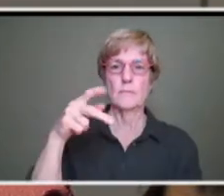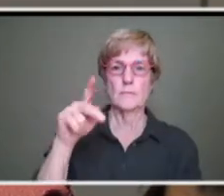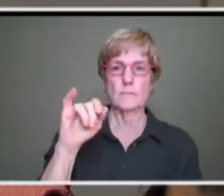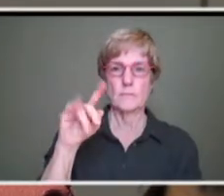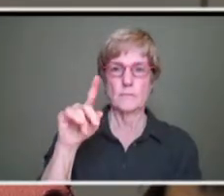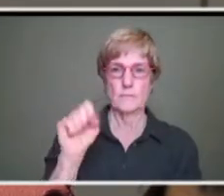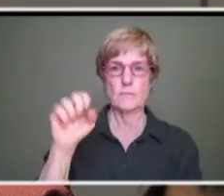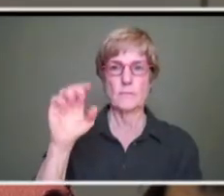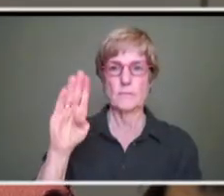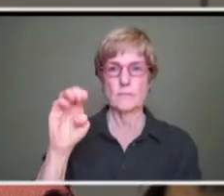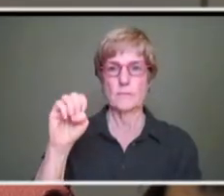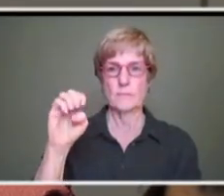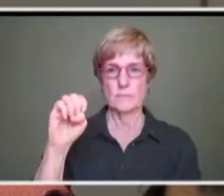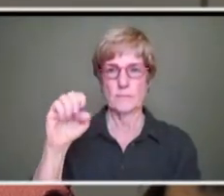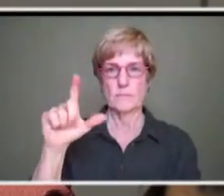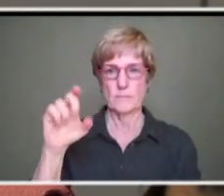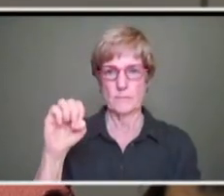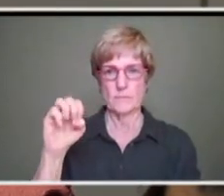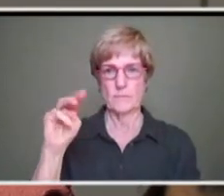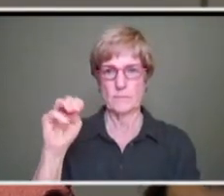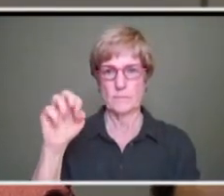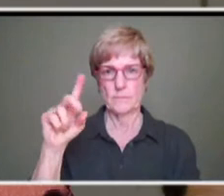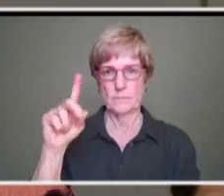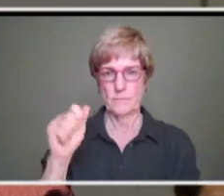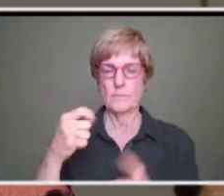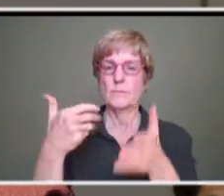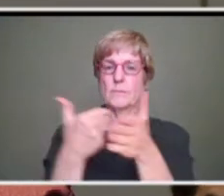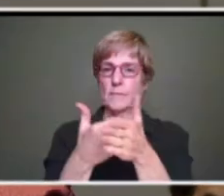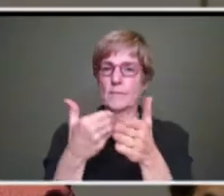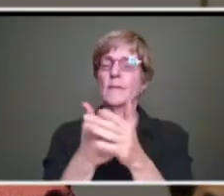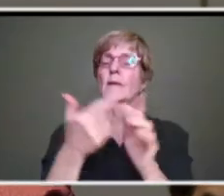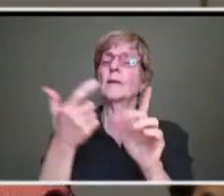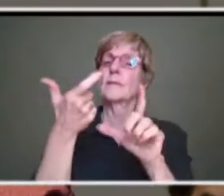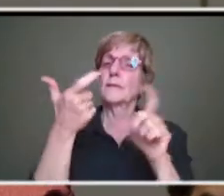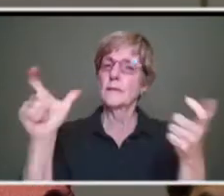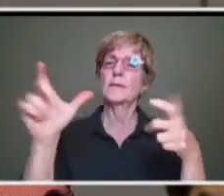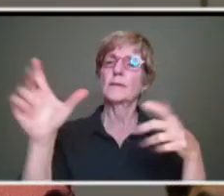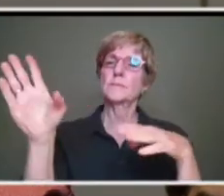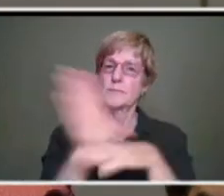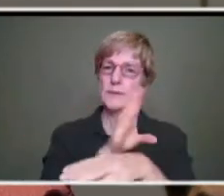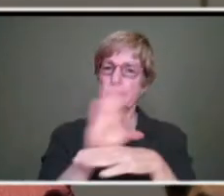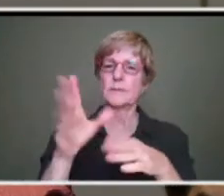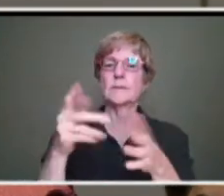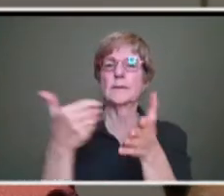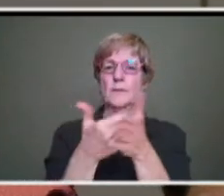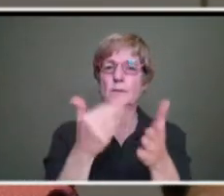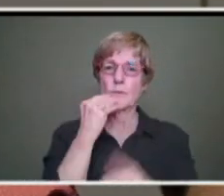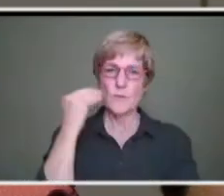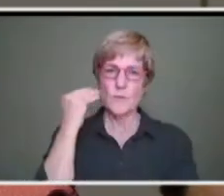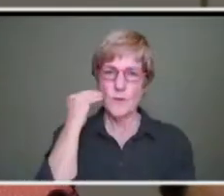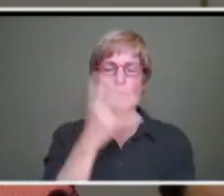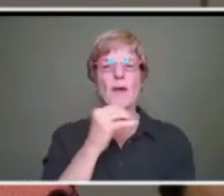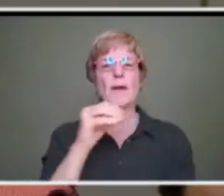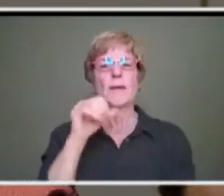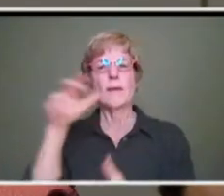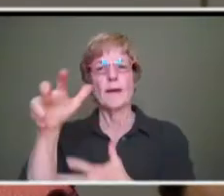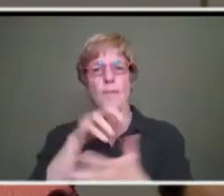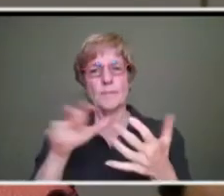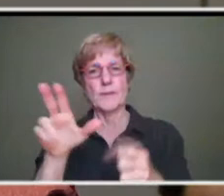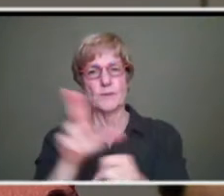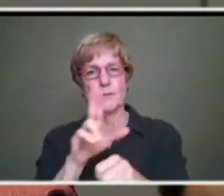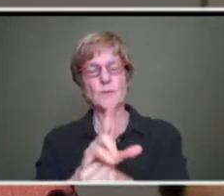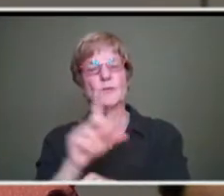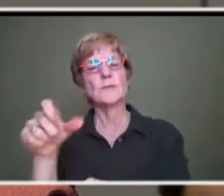with their main concern being the proximity of large-scale industrial to their homes as well as lack of mixed uses and amenities in the area